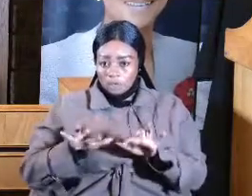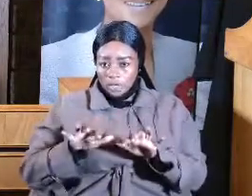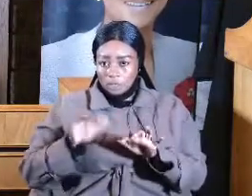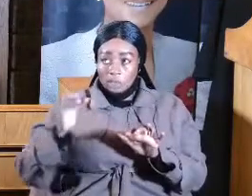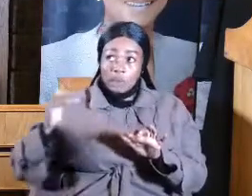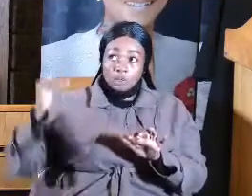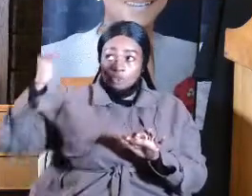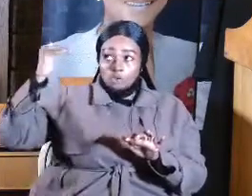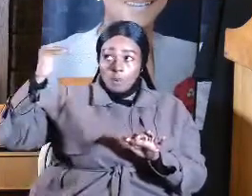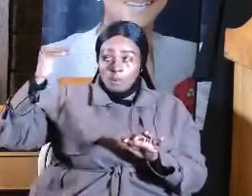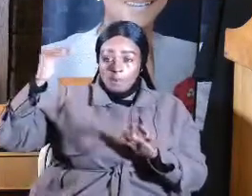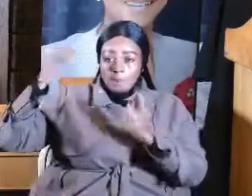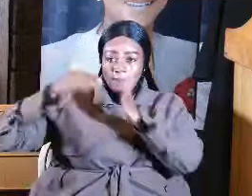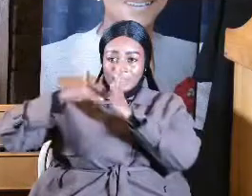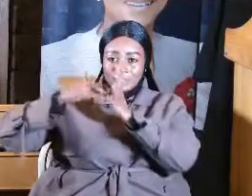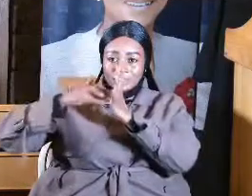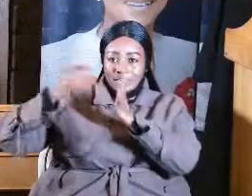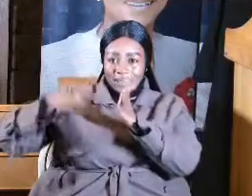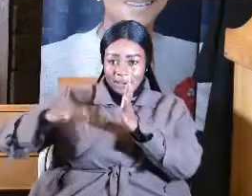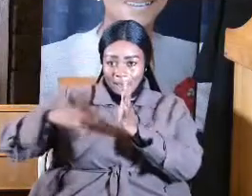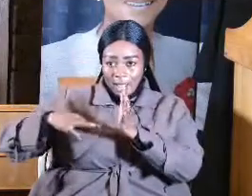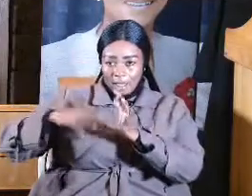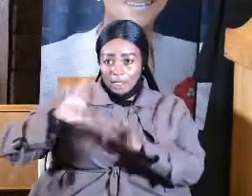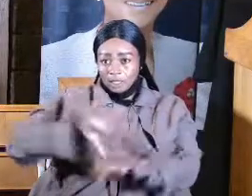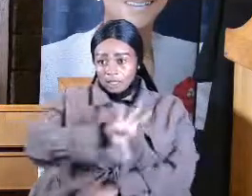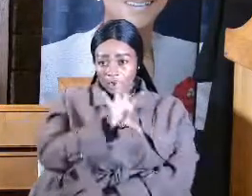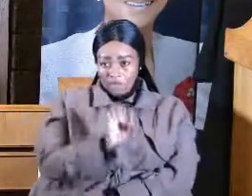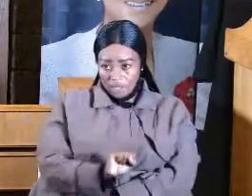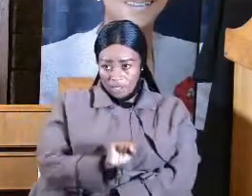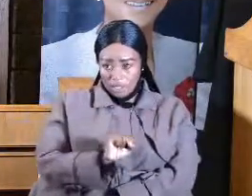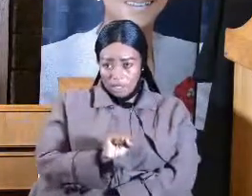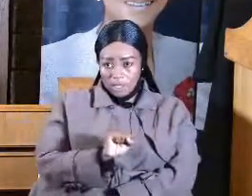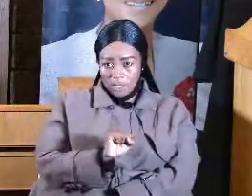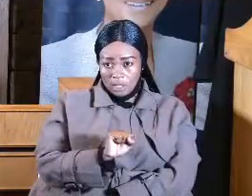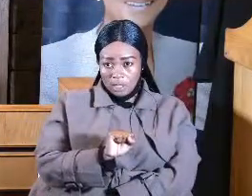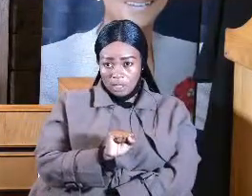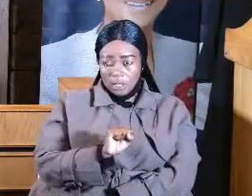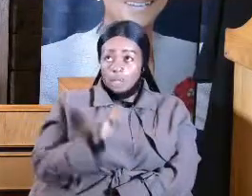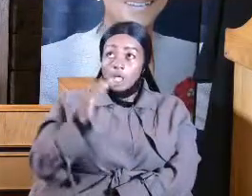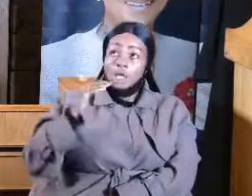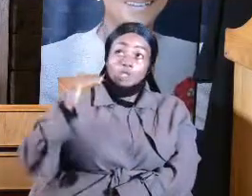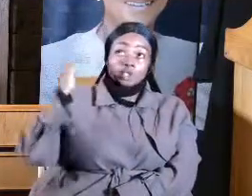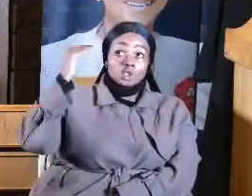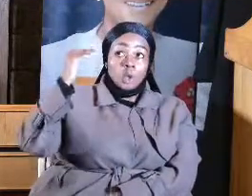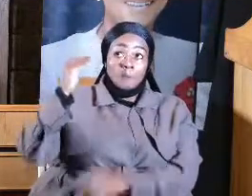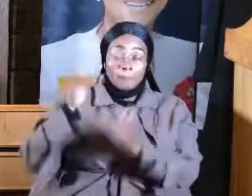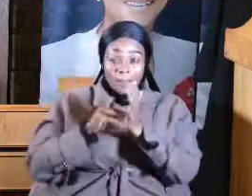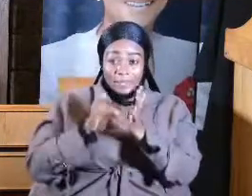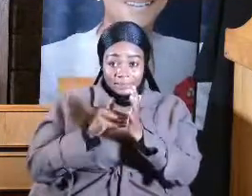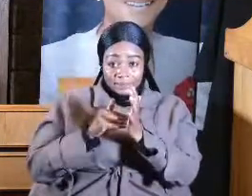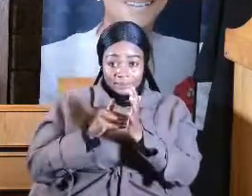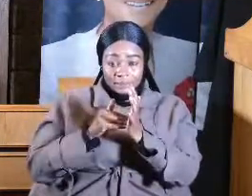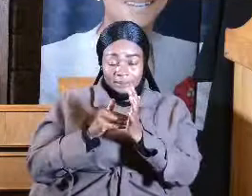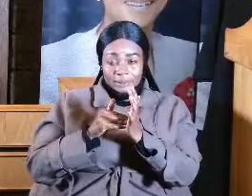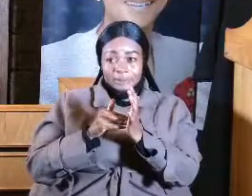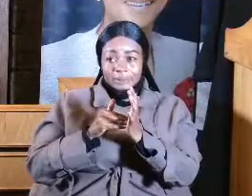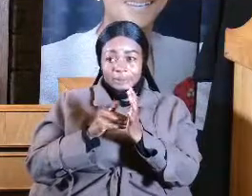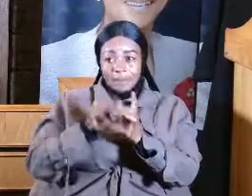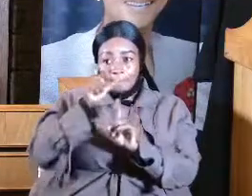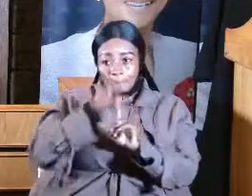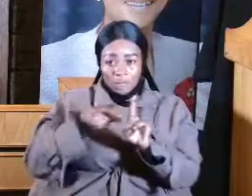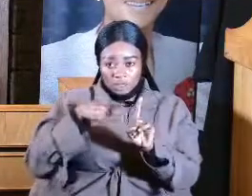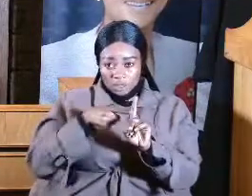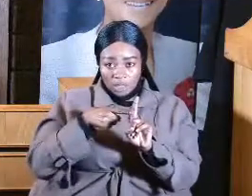matric girl in the country was a girl, I mean, the top matric candidate in